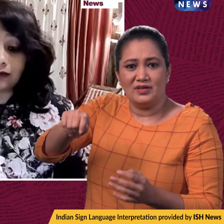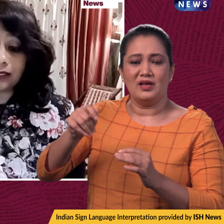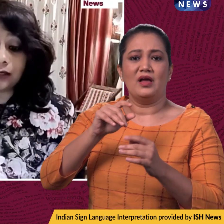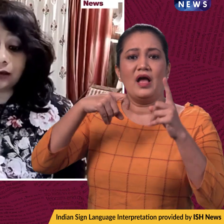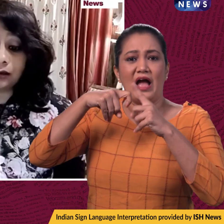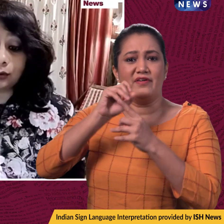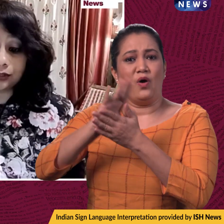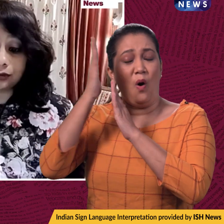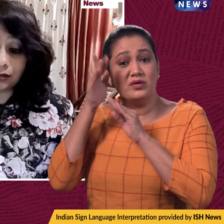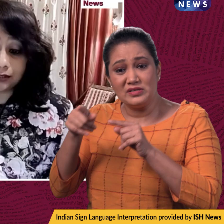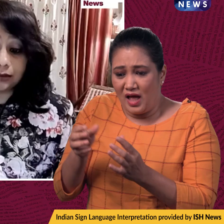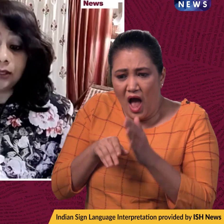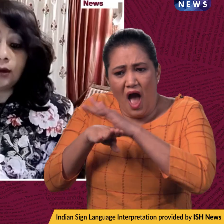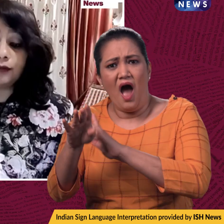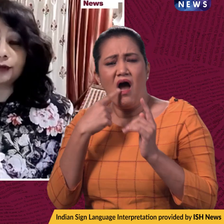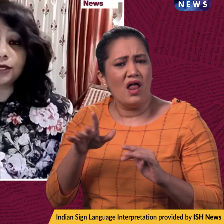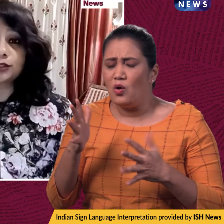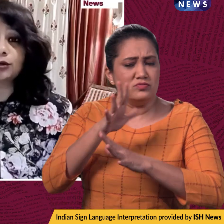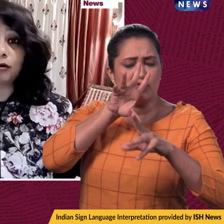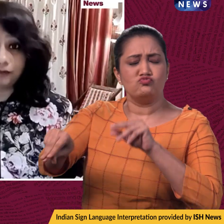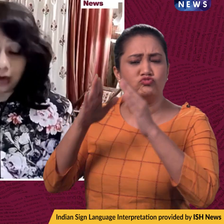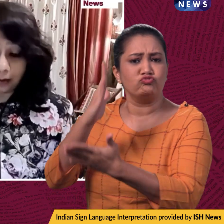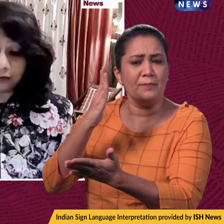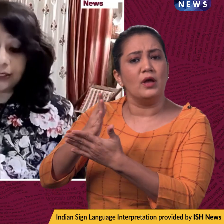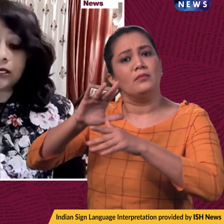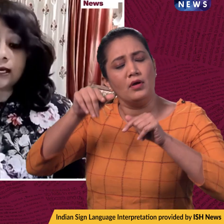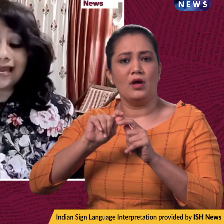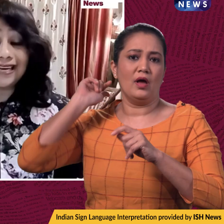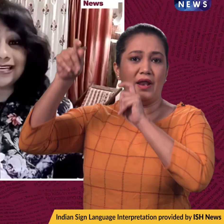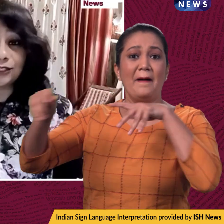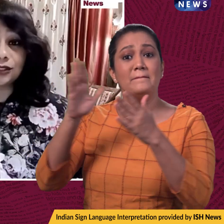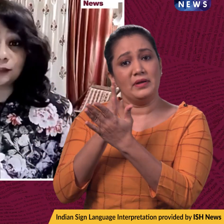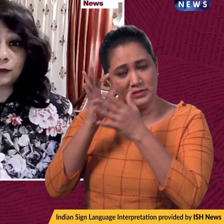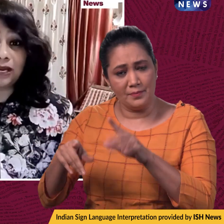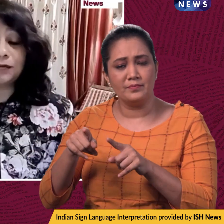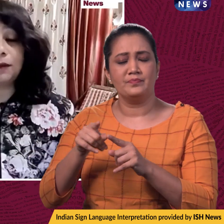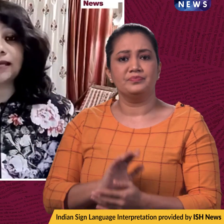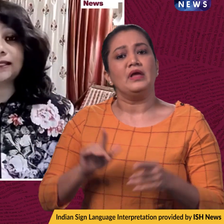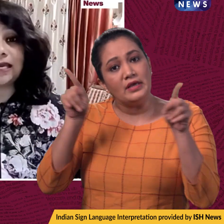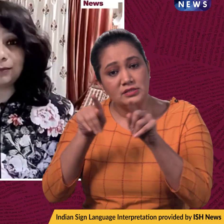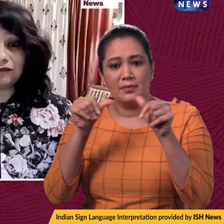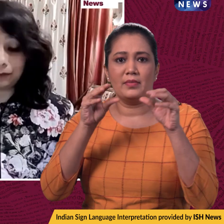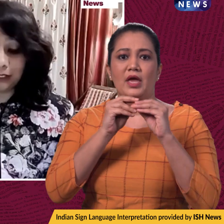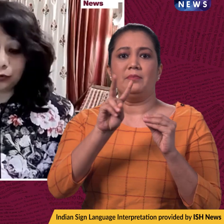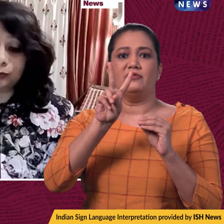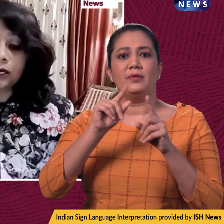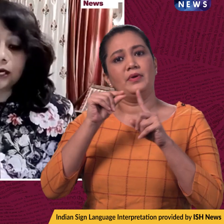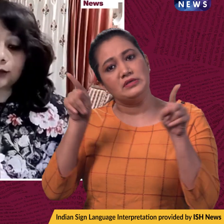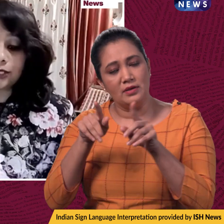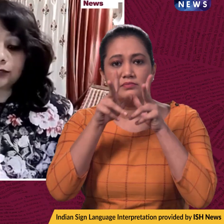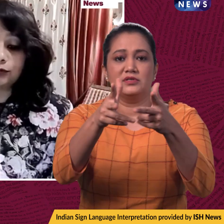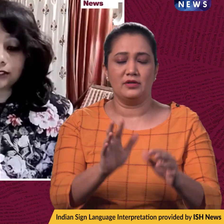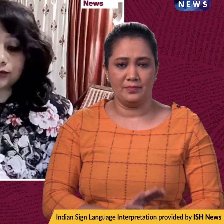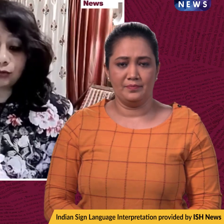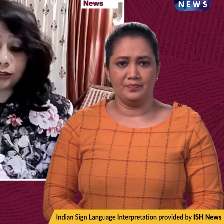the Kaveri hostel on the occasion of Ram Navami, an allegation that's been made by the ABVP group.